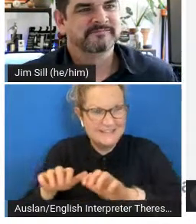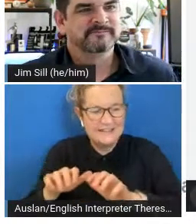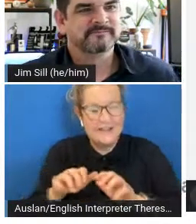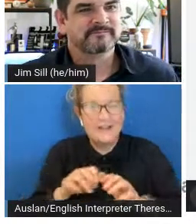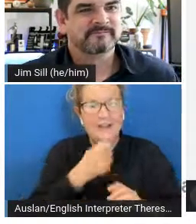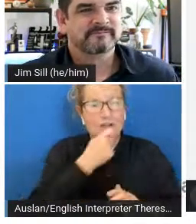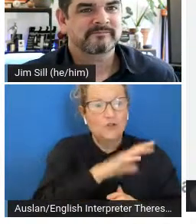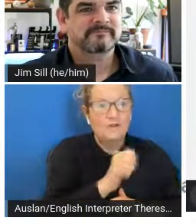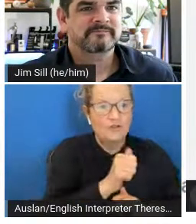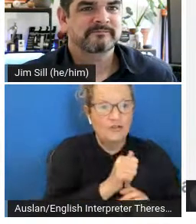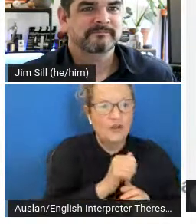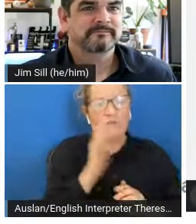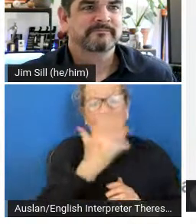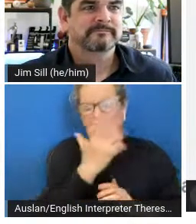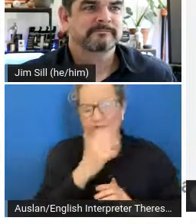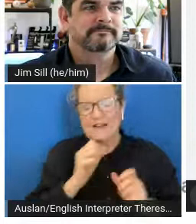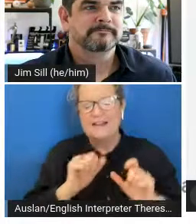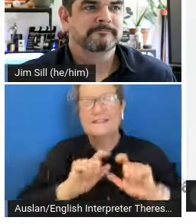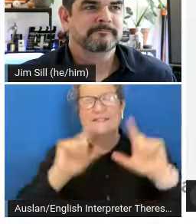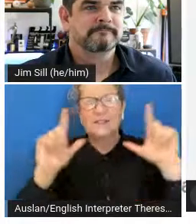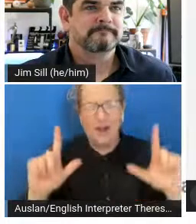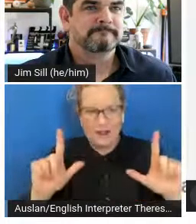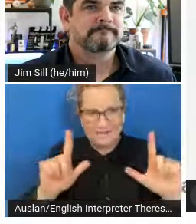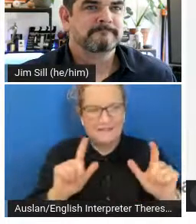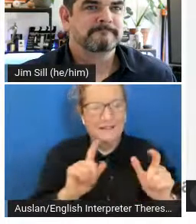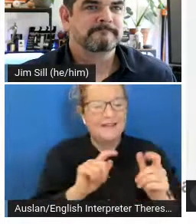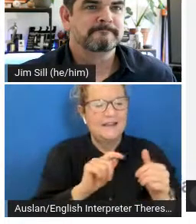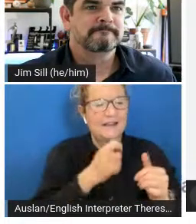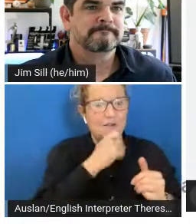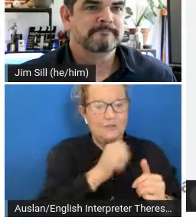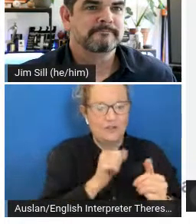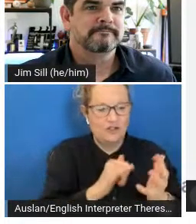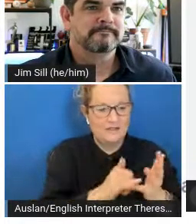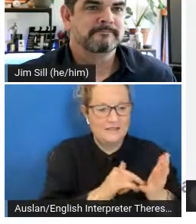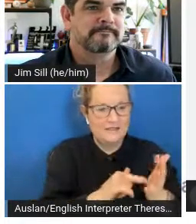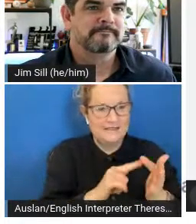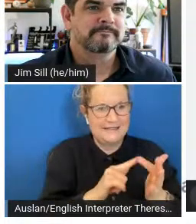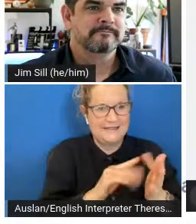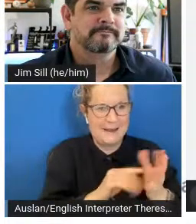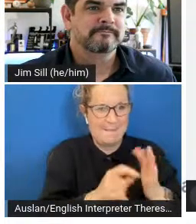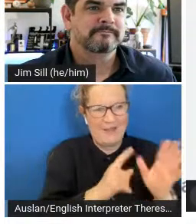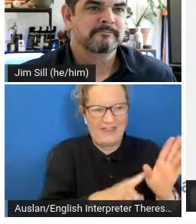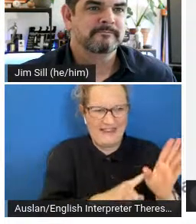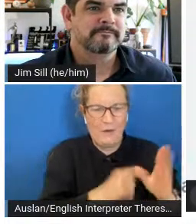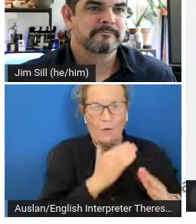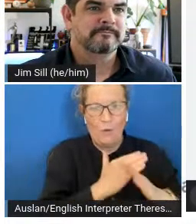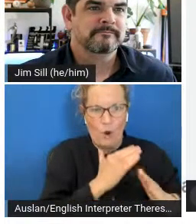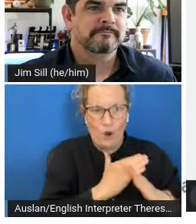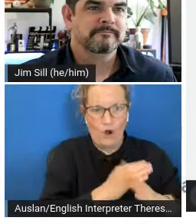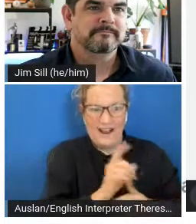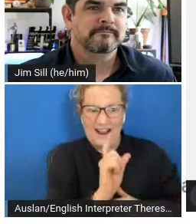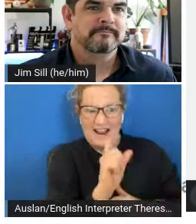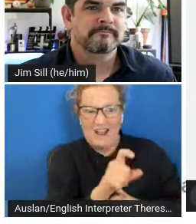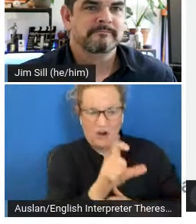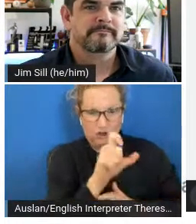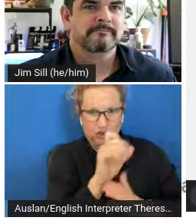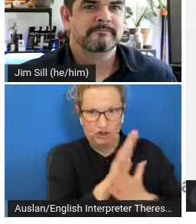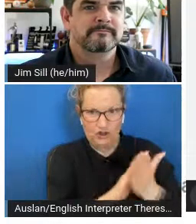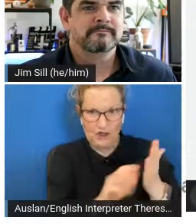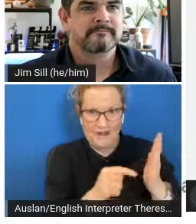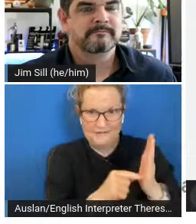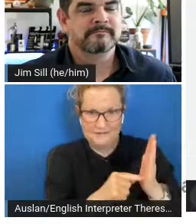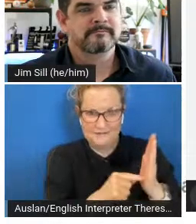work, in sites, if the kids have done their STEMpathy work and they just click on charts and they can insert a chart